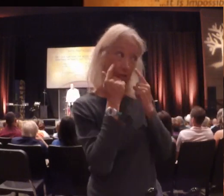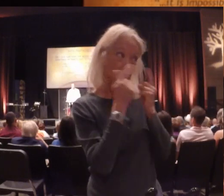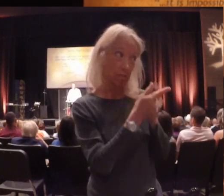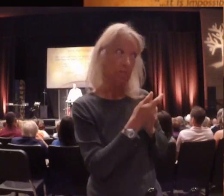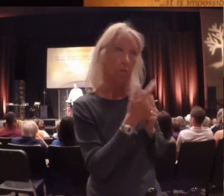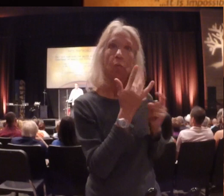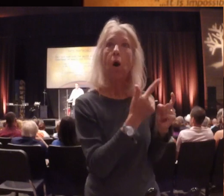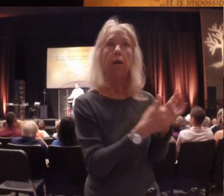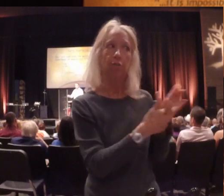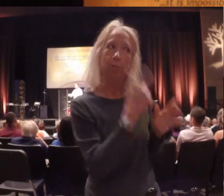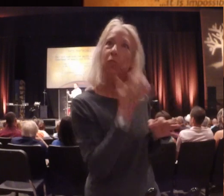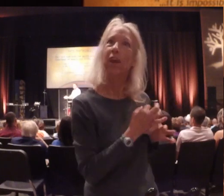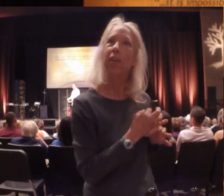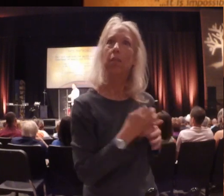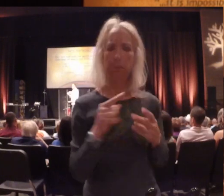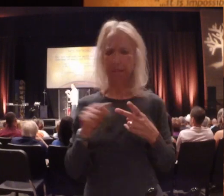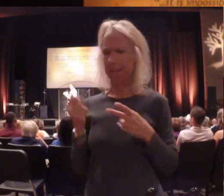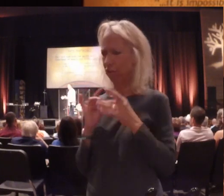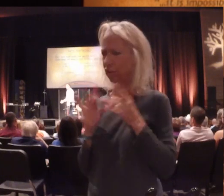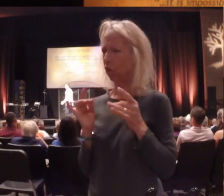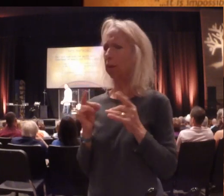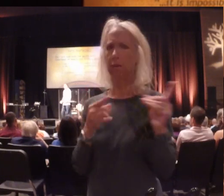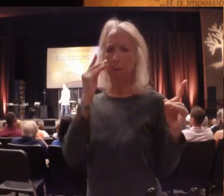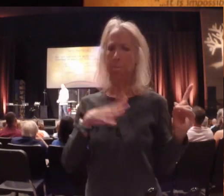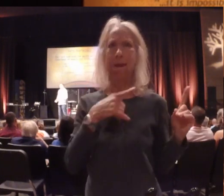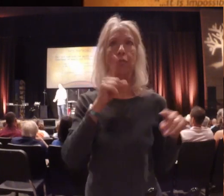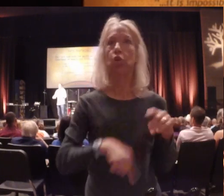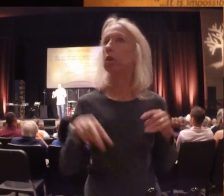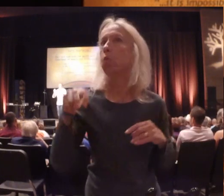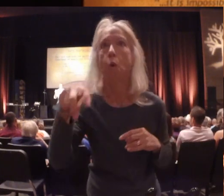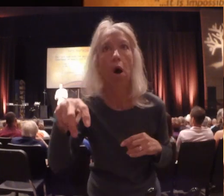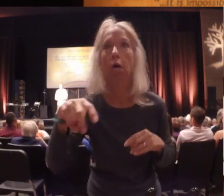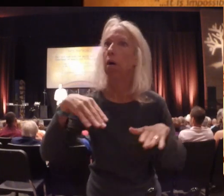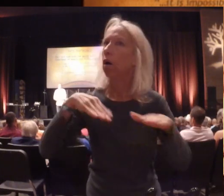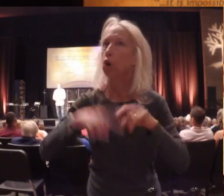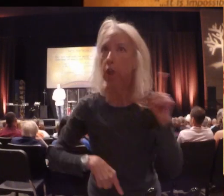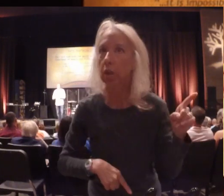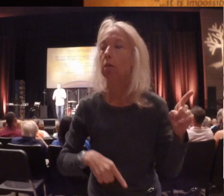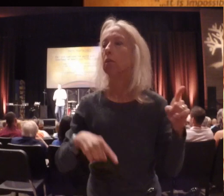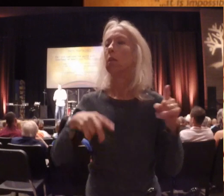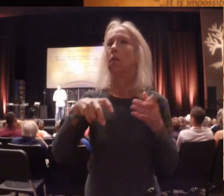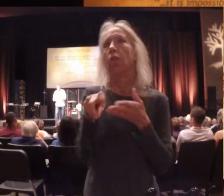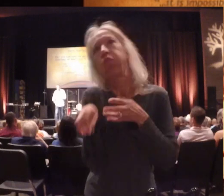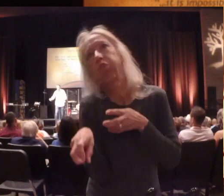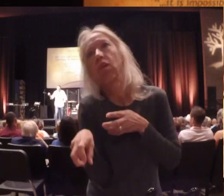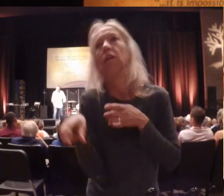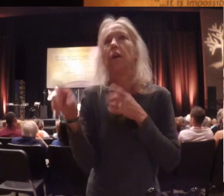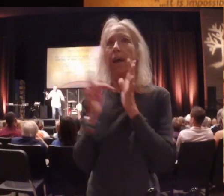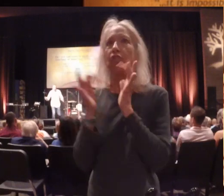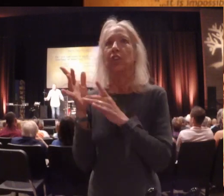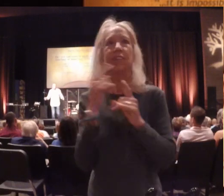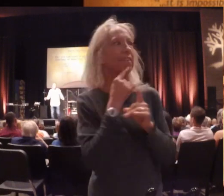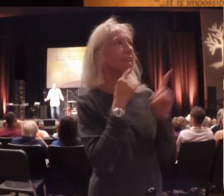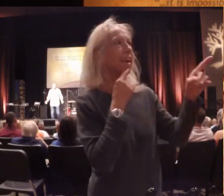Do something. Show me your faith. There was a guy who couldn't walk for years and years, and Jesus wanted to heal him of that, and he didn't go all Benny